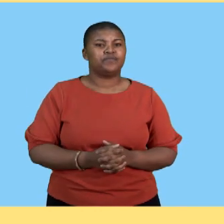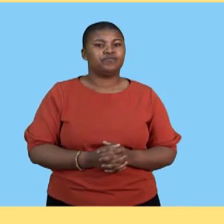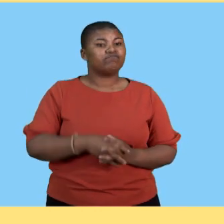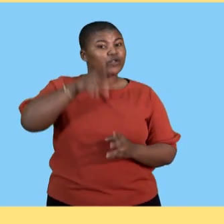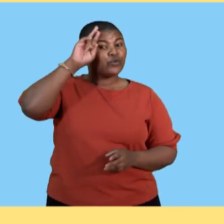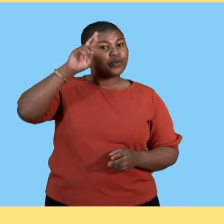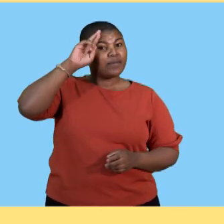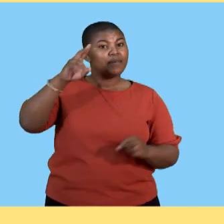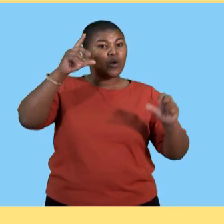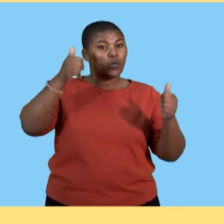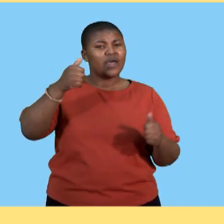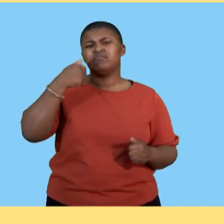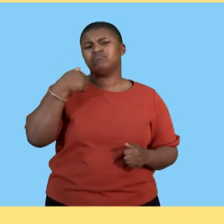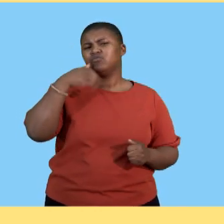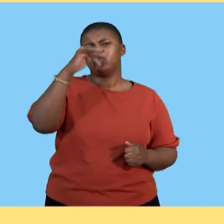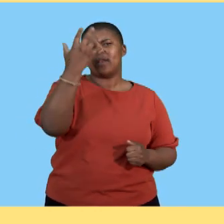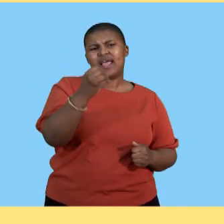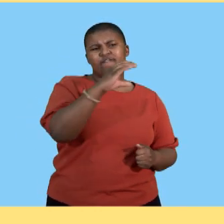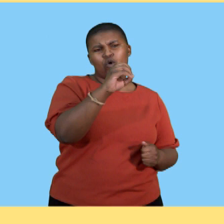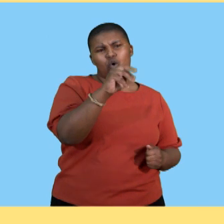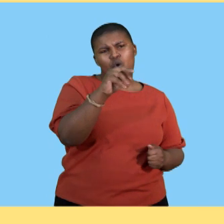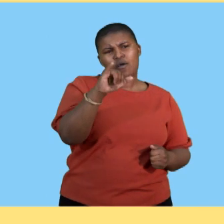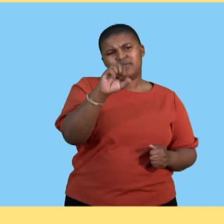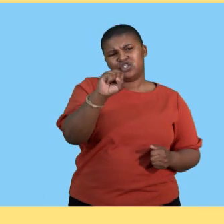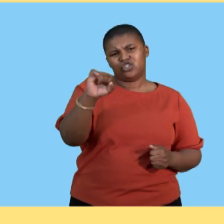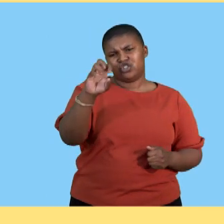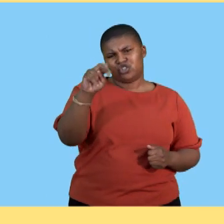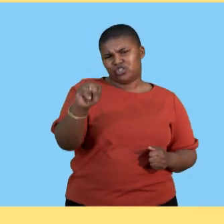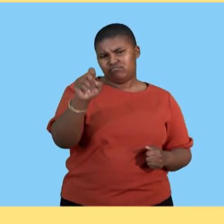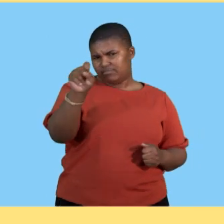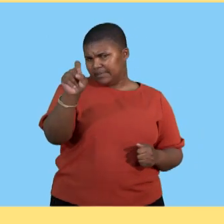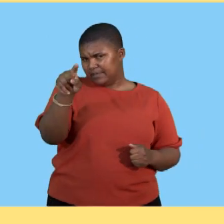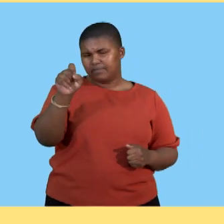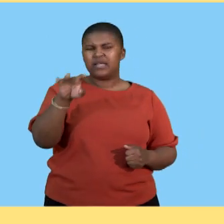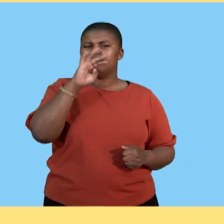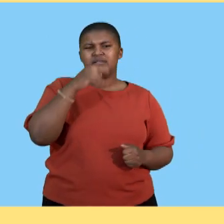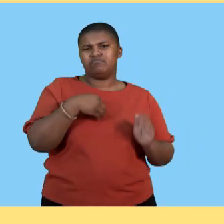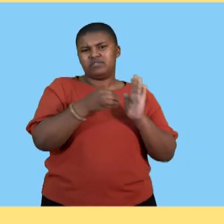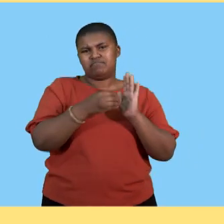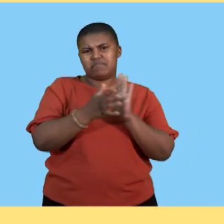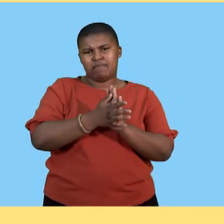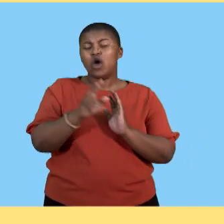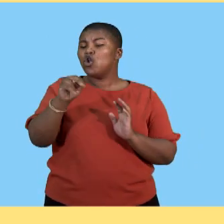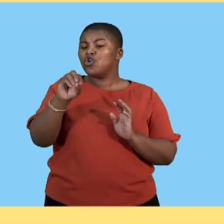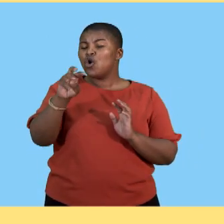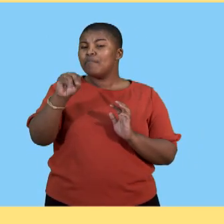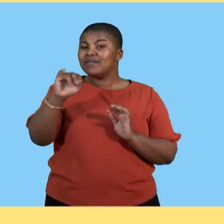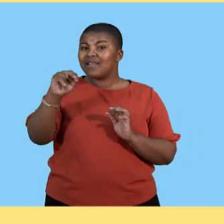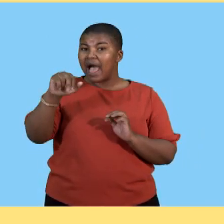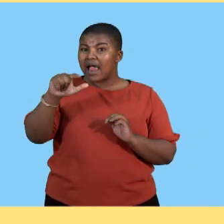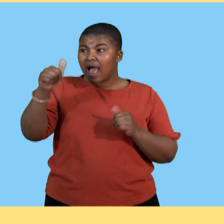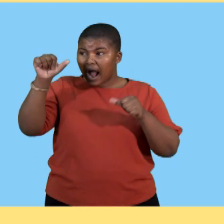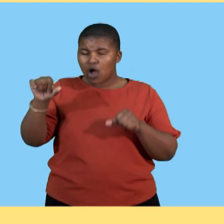4,000. Remember, we had no commission income in the nominal account section. So I'll just record here my